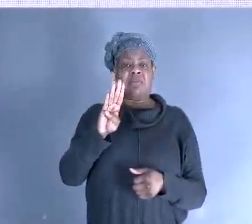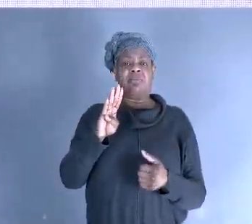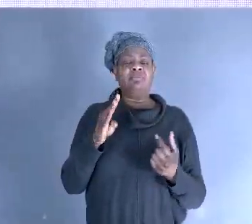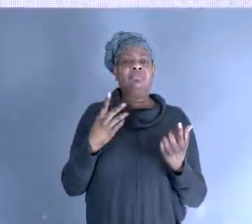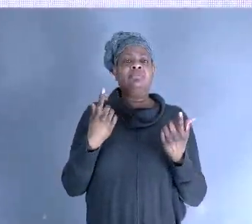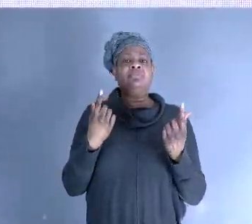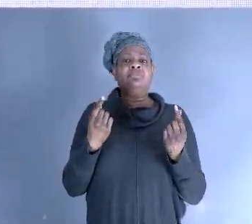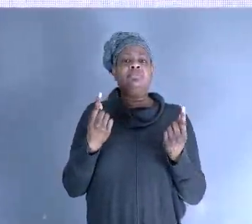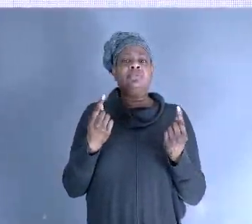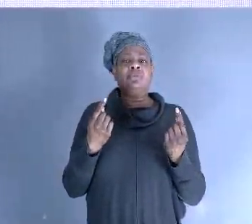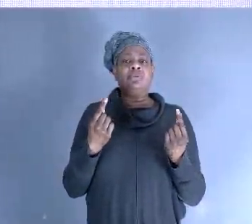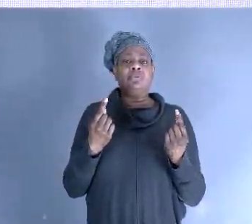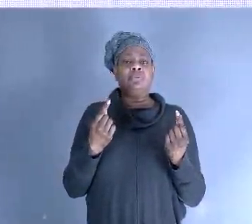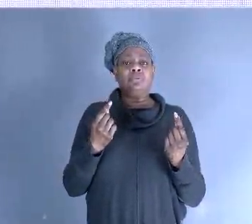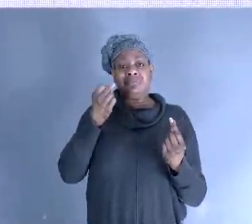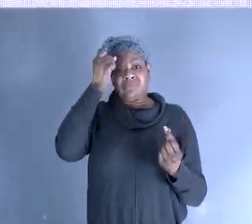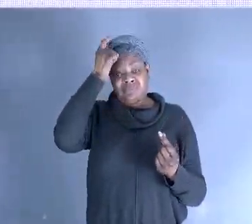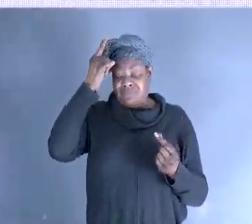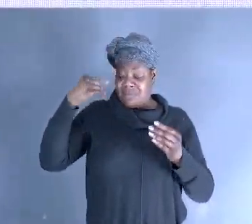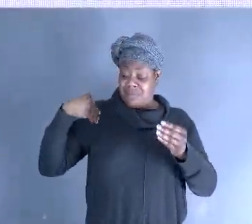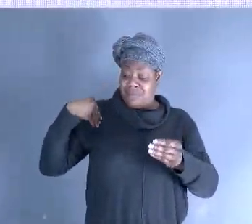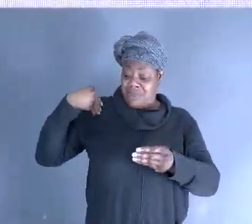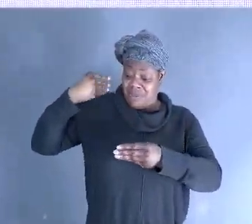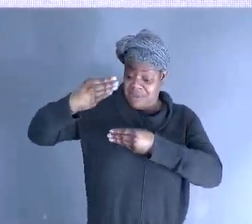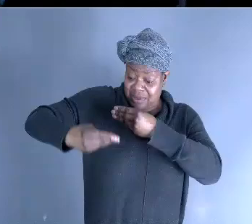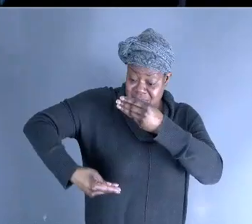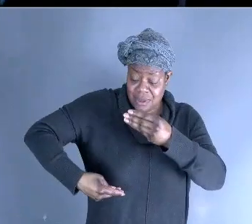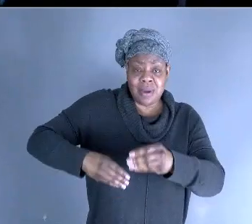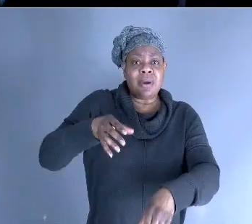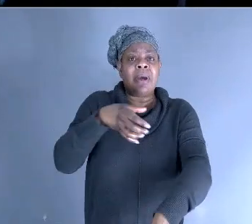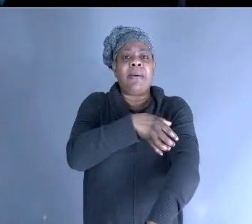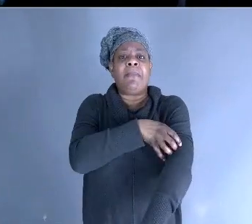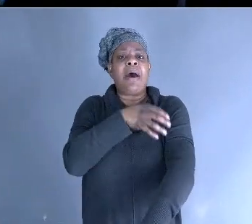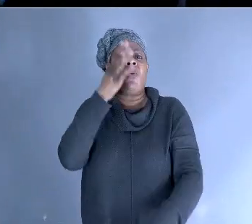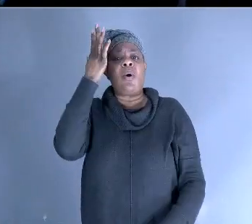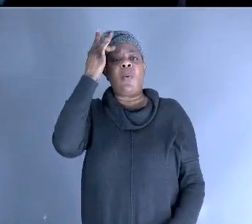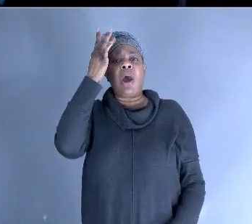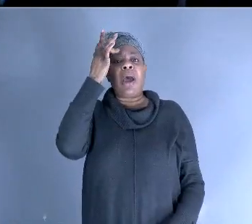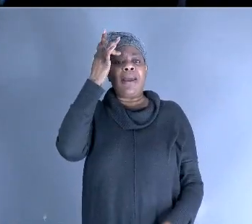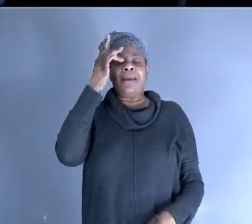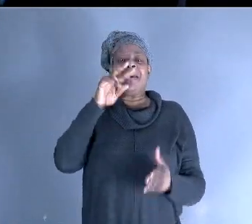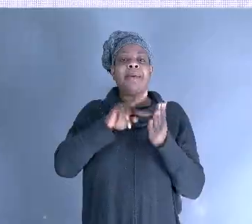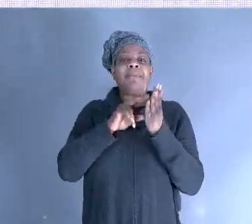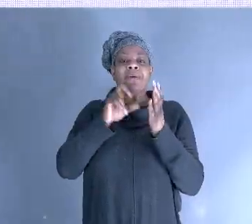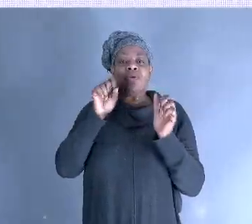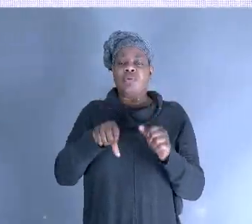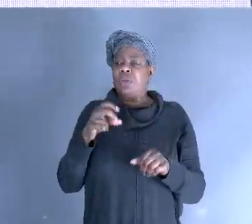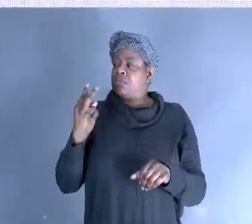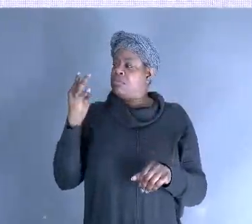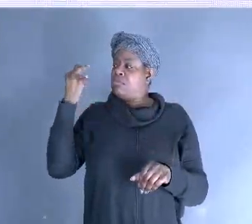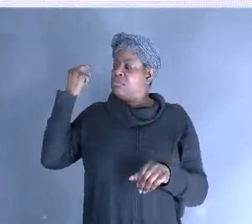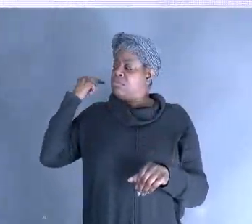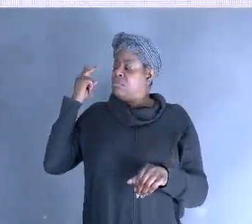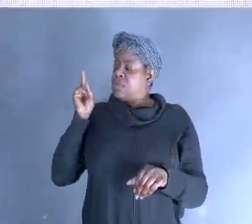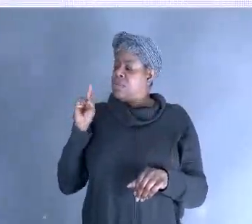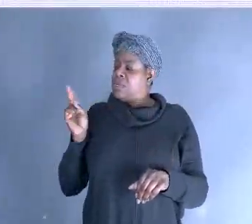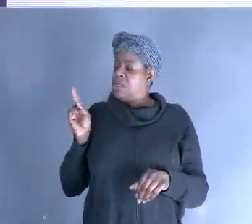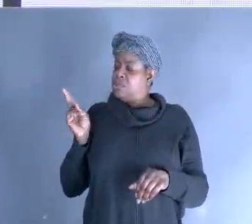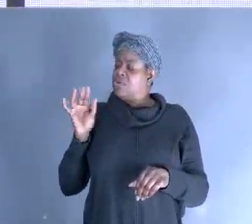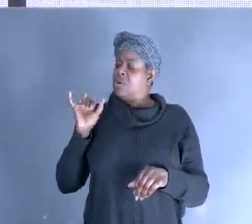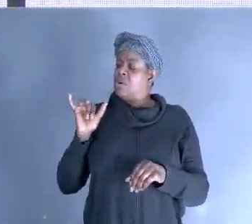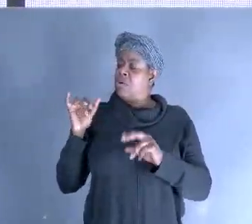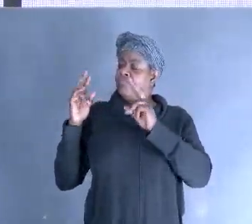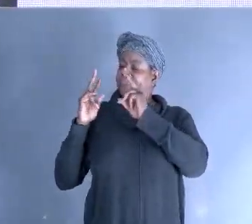You see the power of legacy is that we get an opportunity to study our history we get an opportunity to make a true